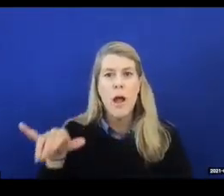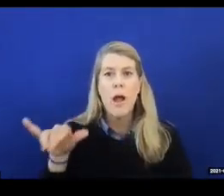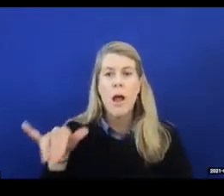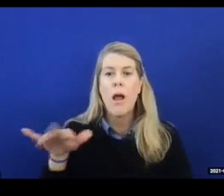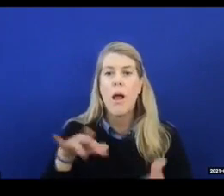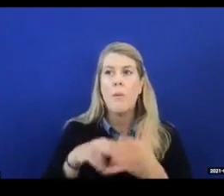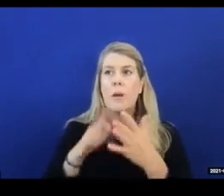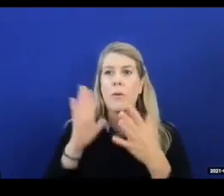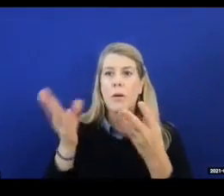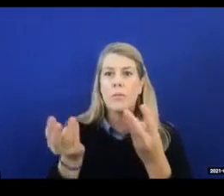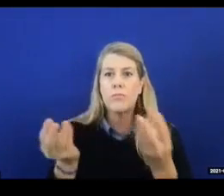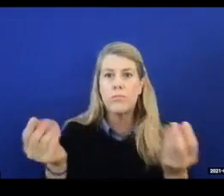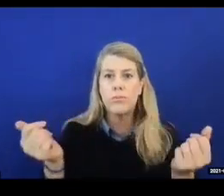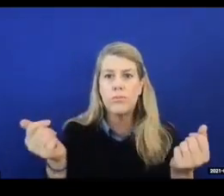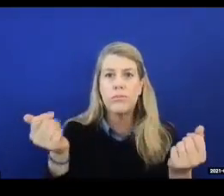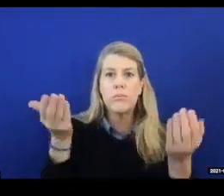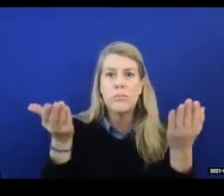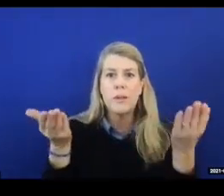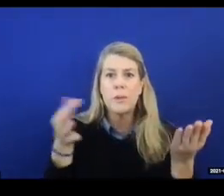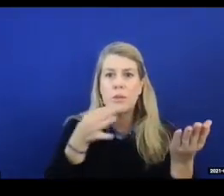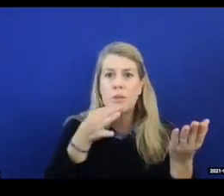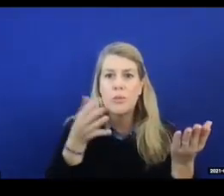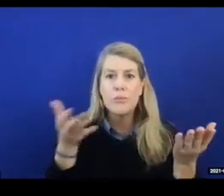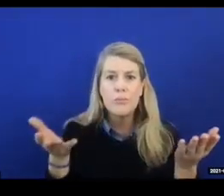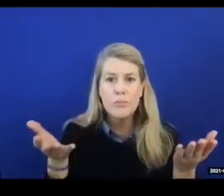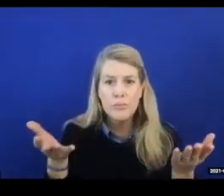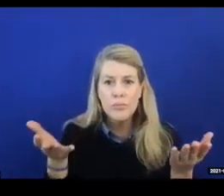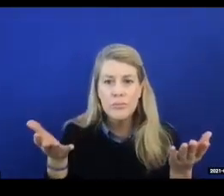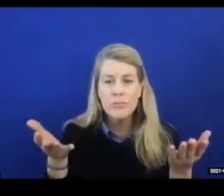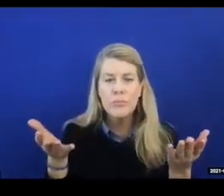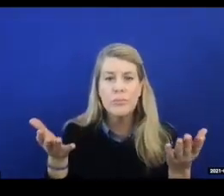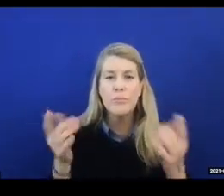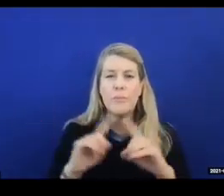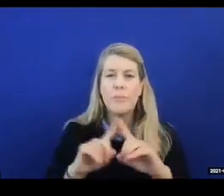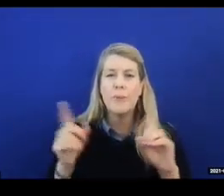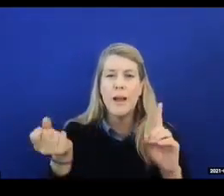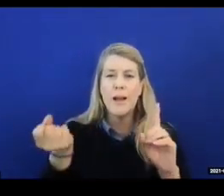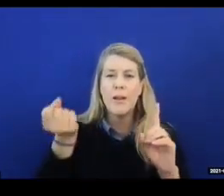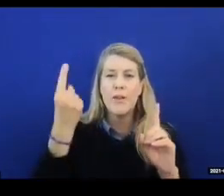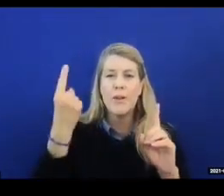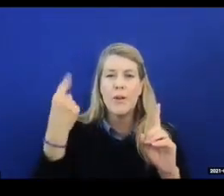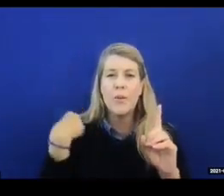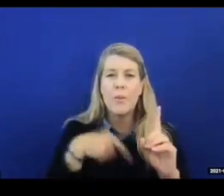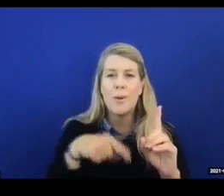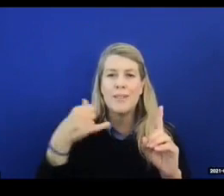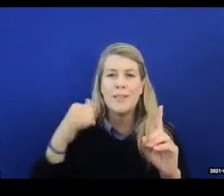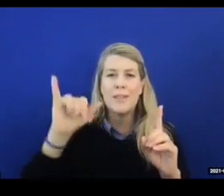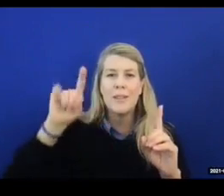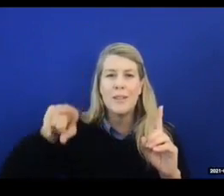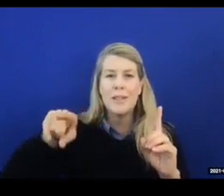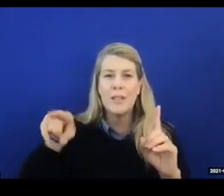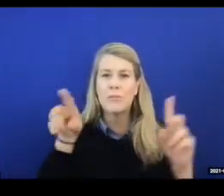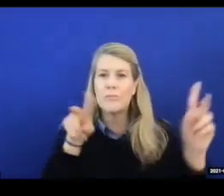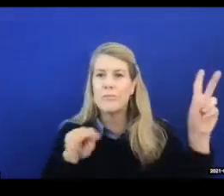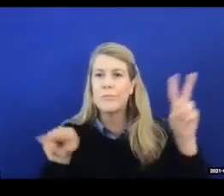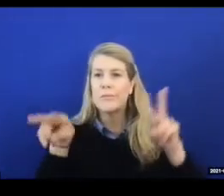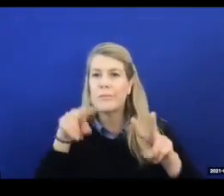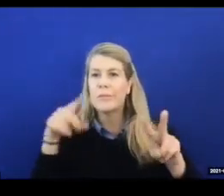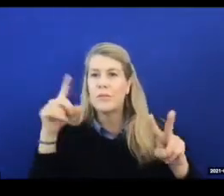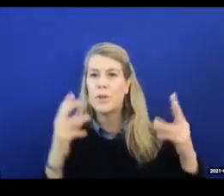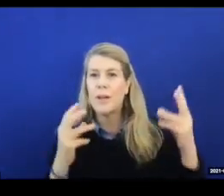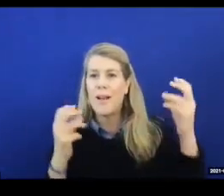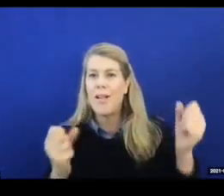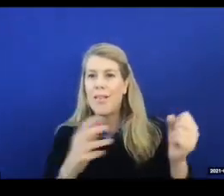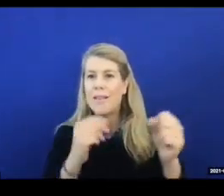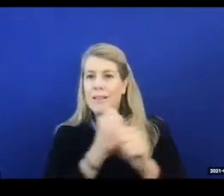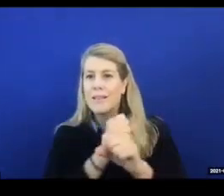end of the tunnel. However, the need to still observe health and safety